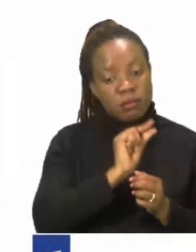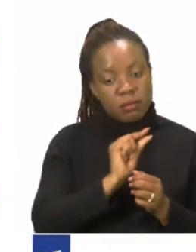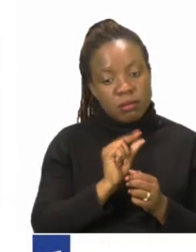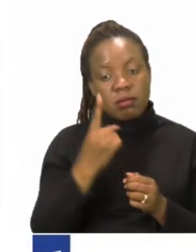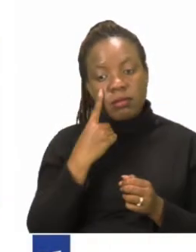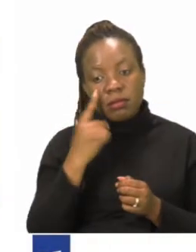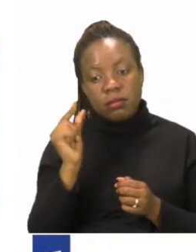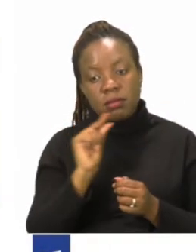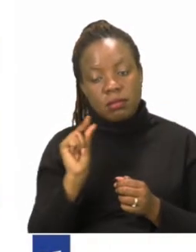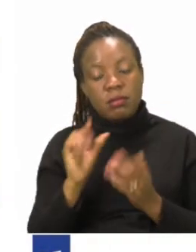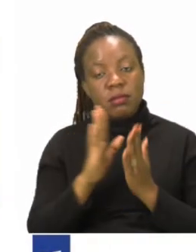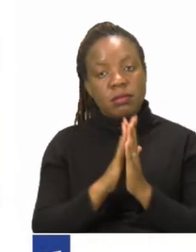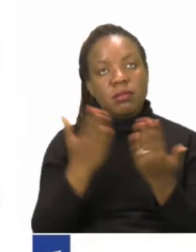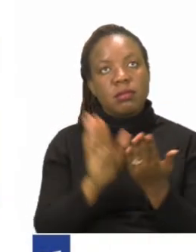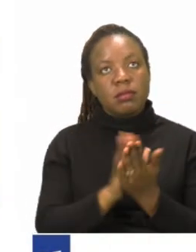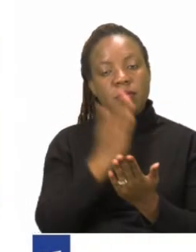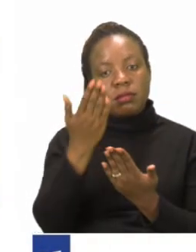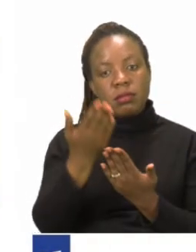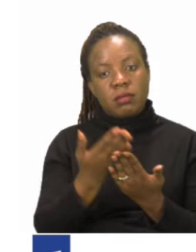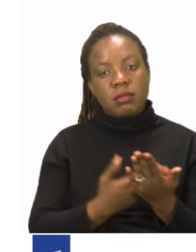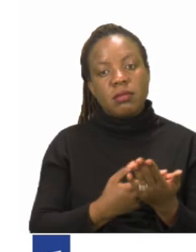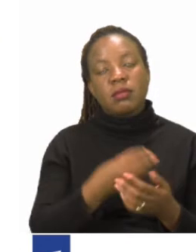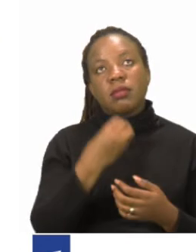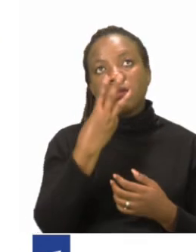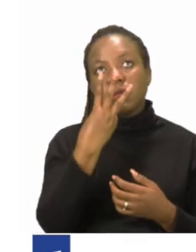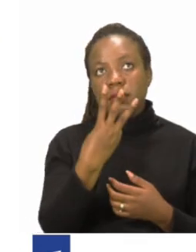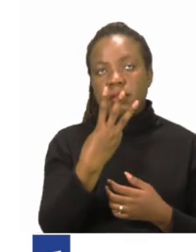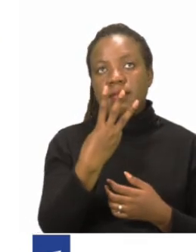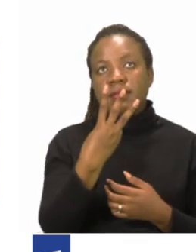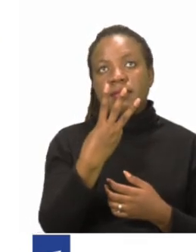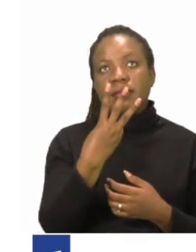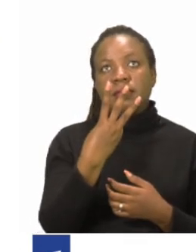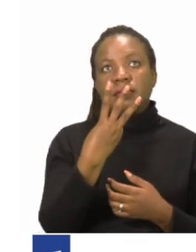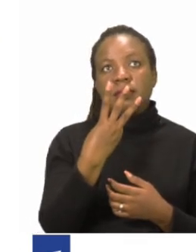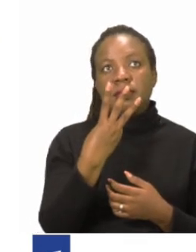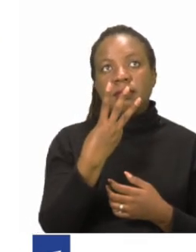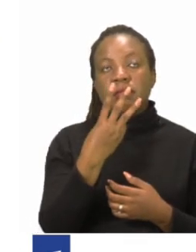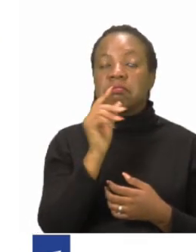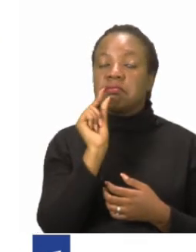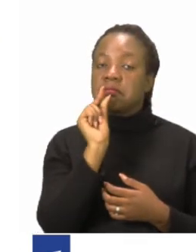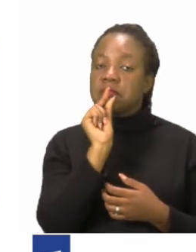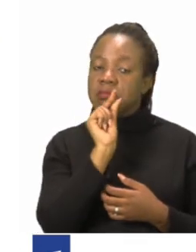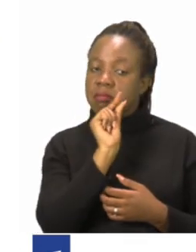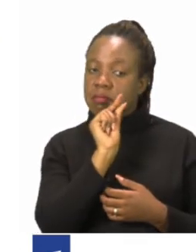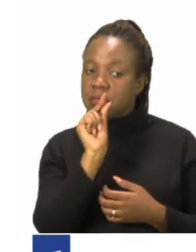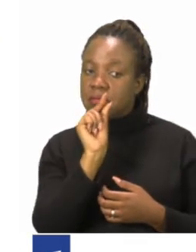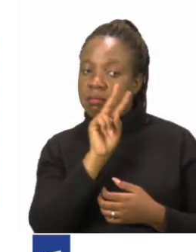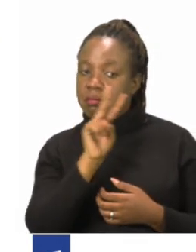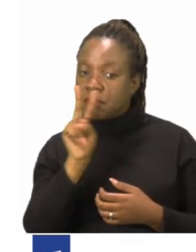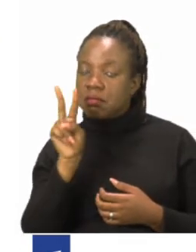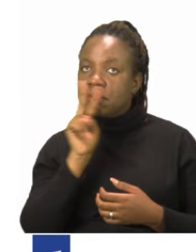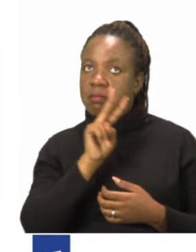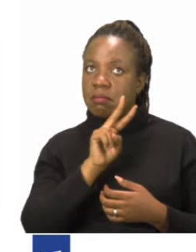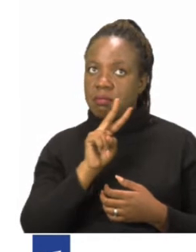our booklets to page 3. Now on page 3 it says, read the following words and find